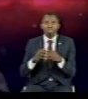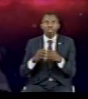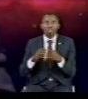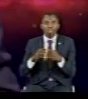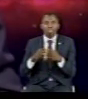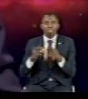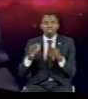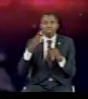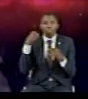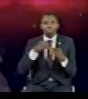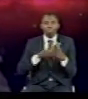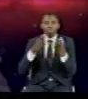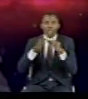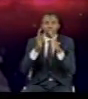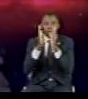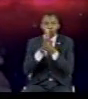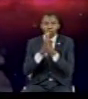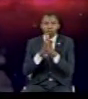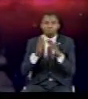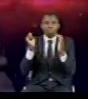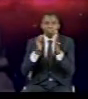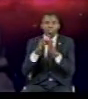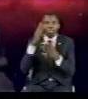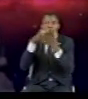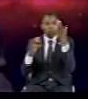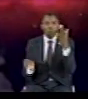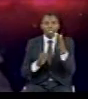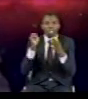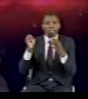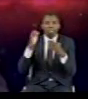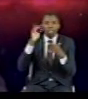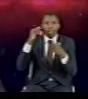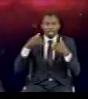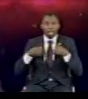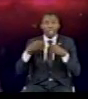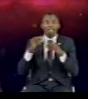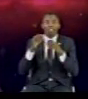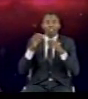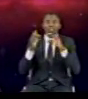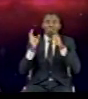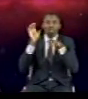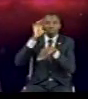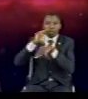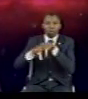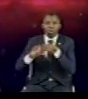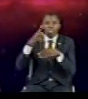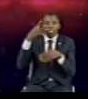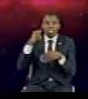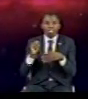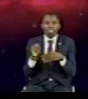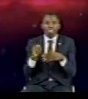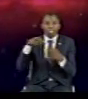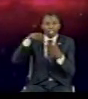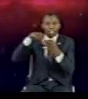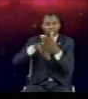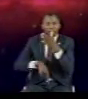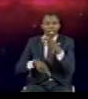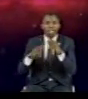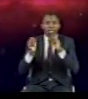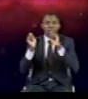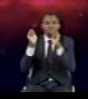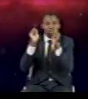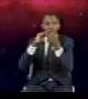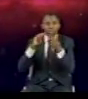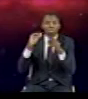to pray that whatever has caused the downturn, the recession, the weak economy, that the Lord himself